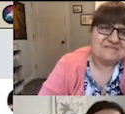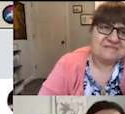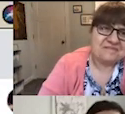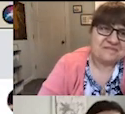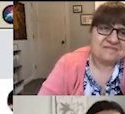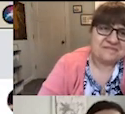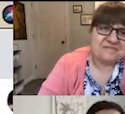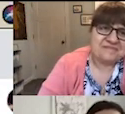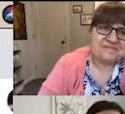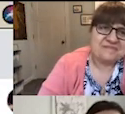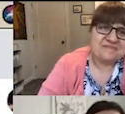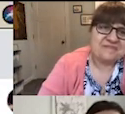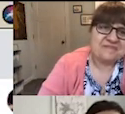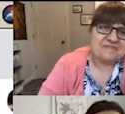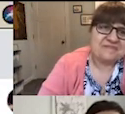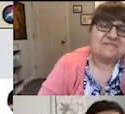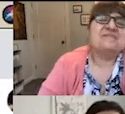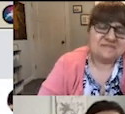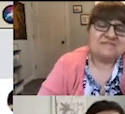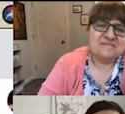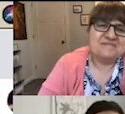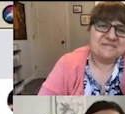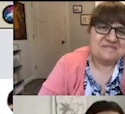fact, it's the very thing that we have to resist.